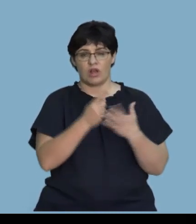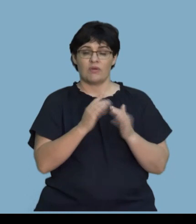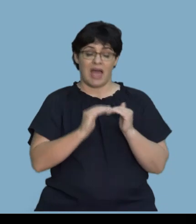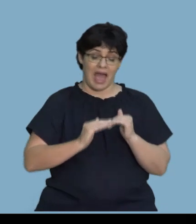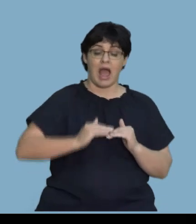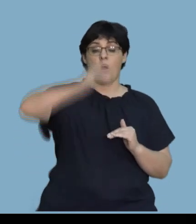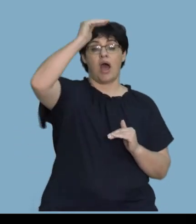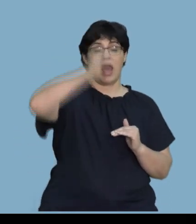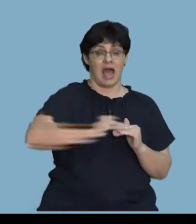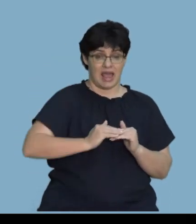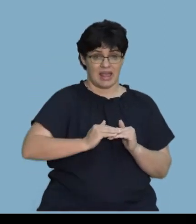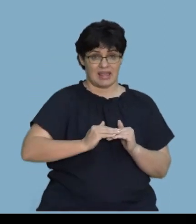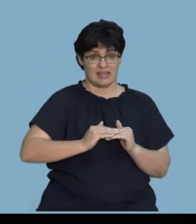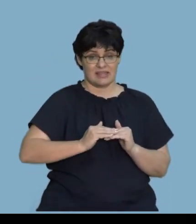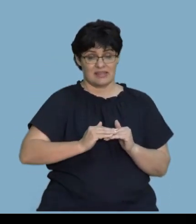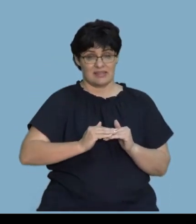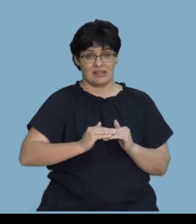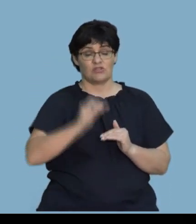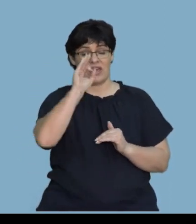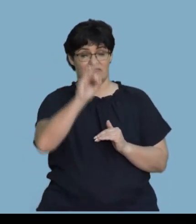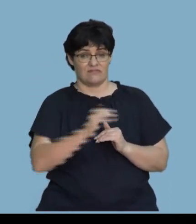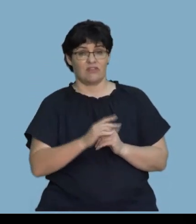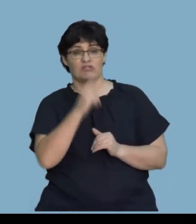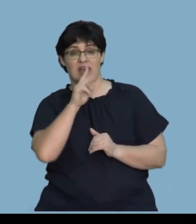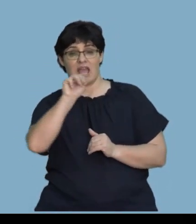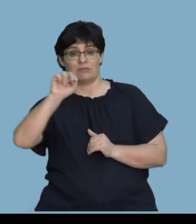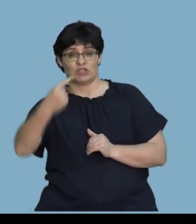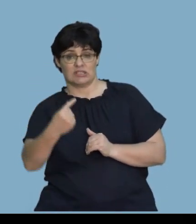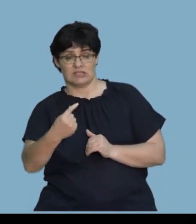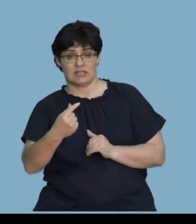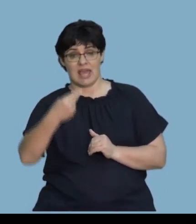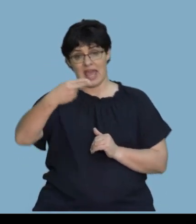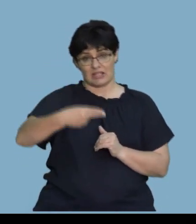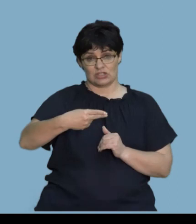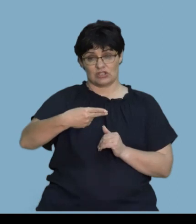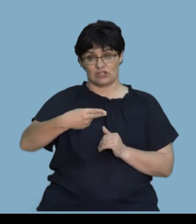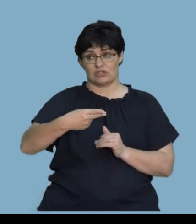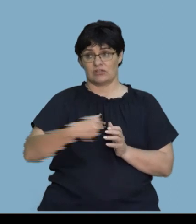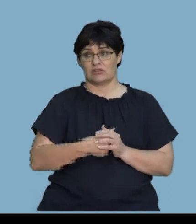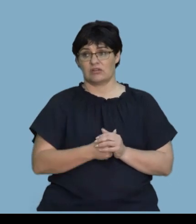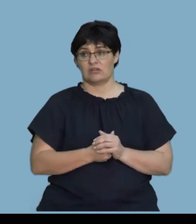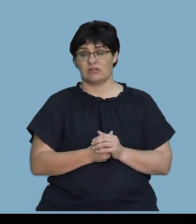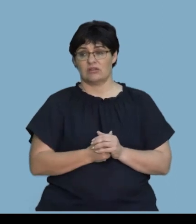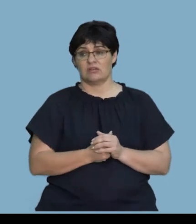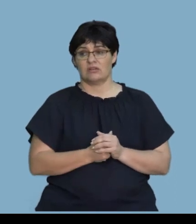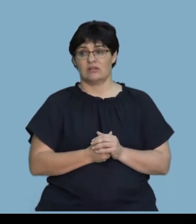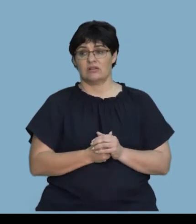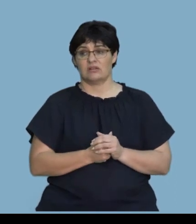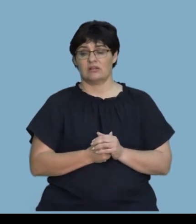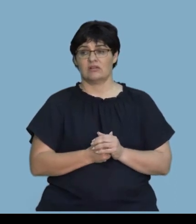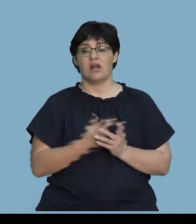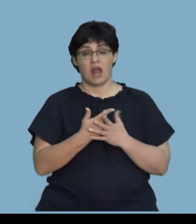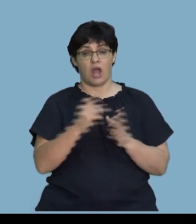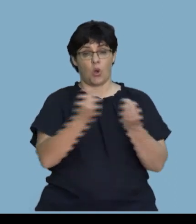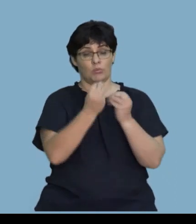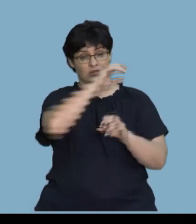the height above the surface of the Earth. So if we say mgh, okay, I'm gonna write that big H there. So as